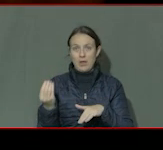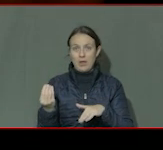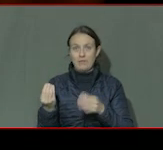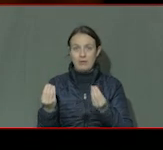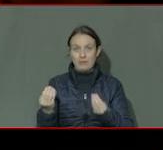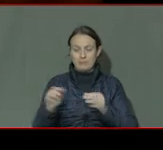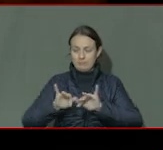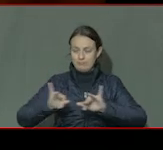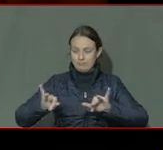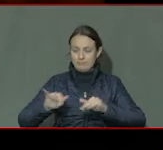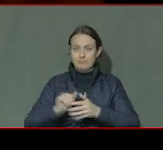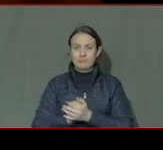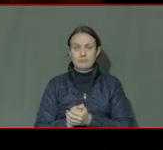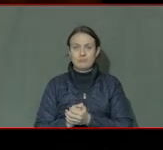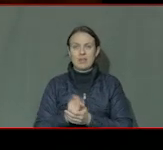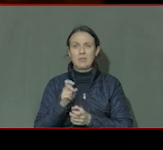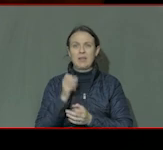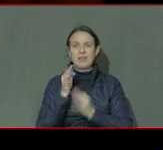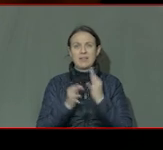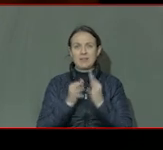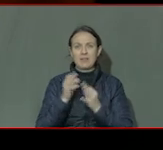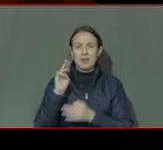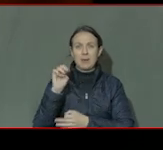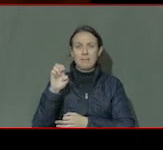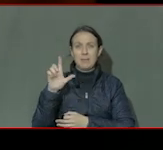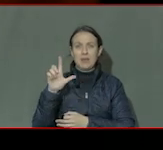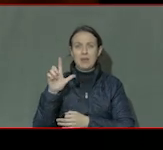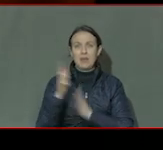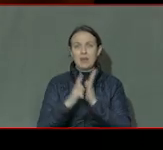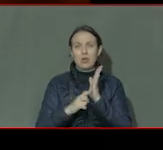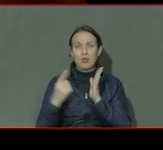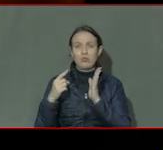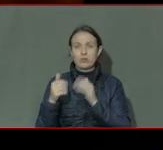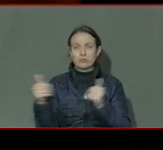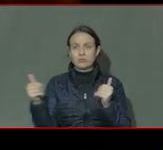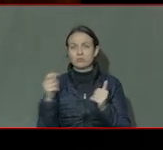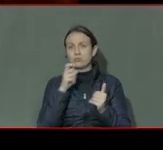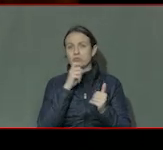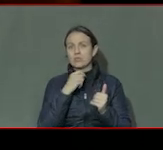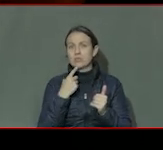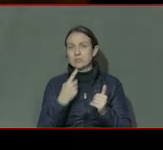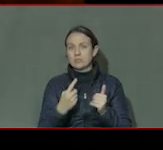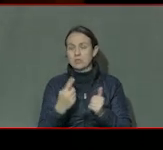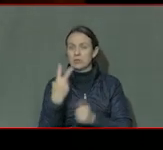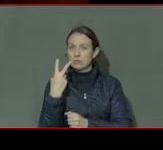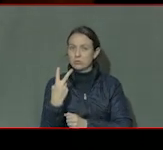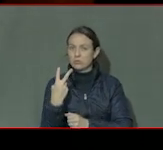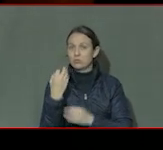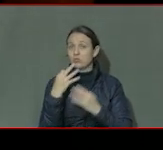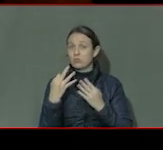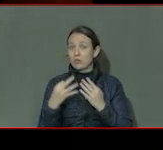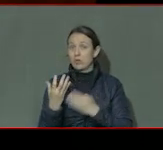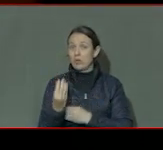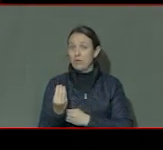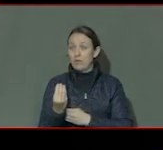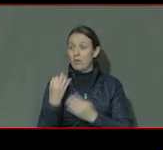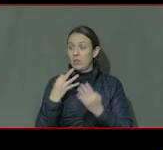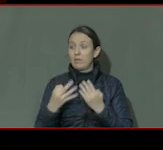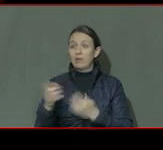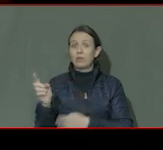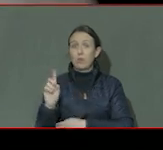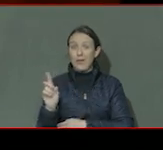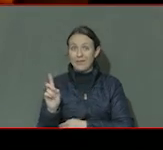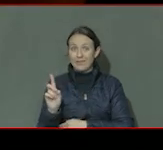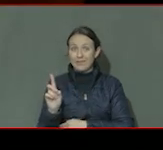you explain that using Mendel's law of segregation, you must state that there are 2 factors. What are those 2 factors?